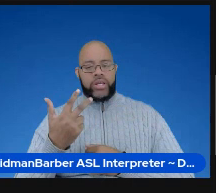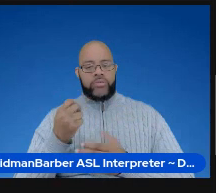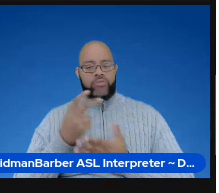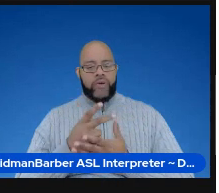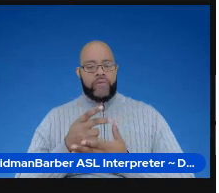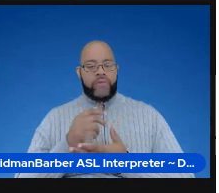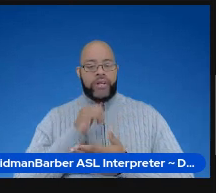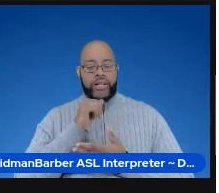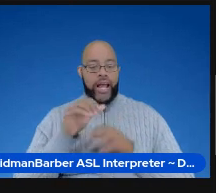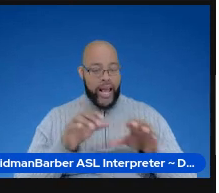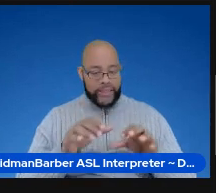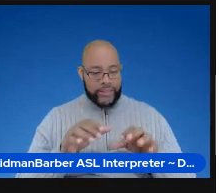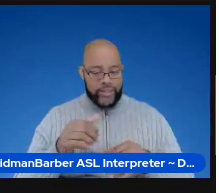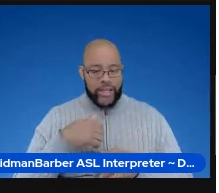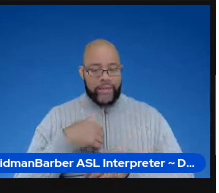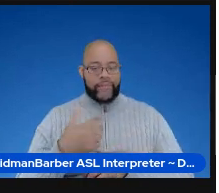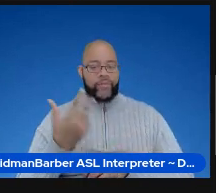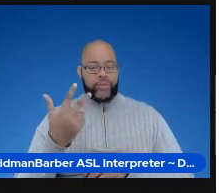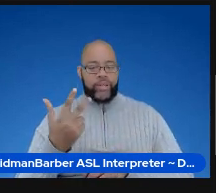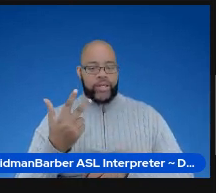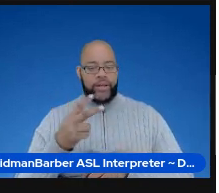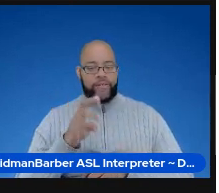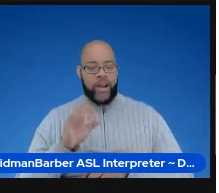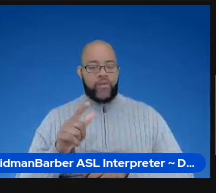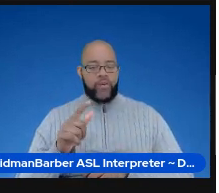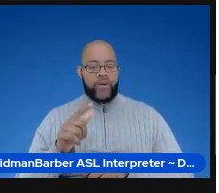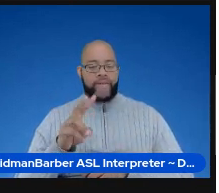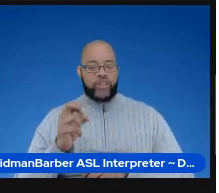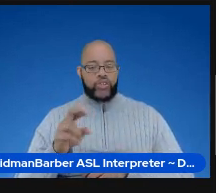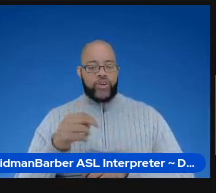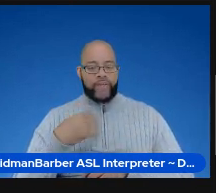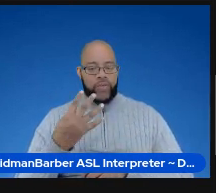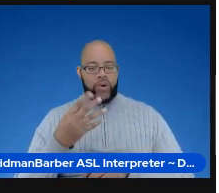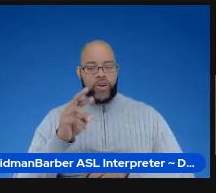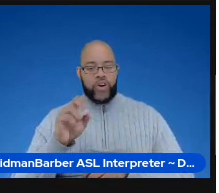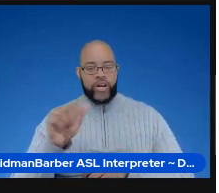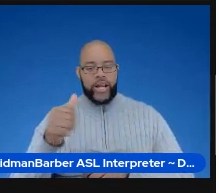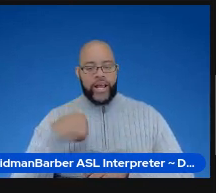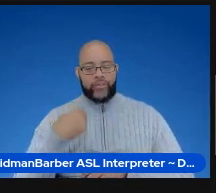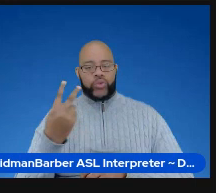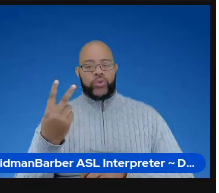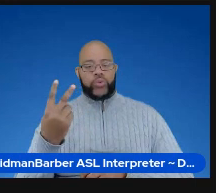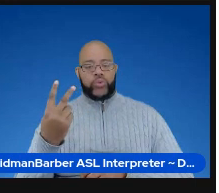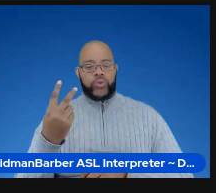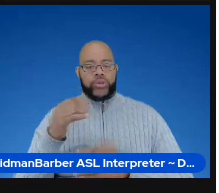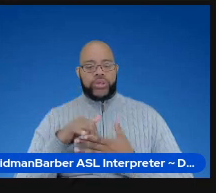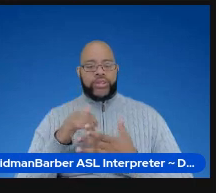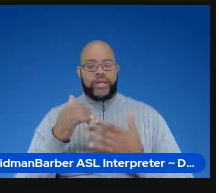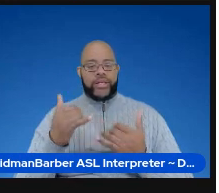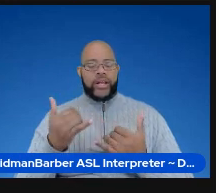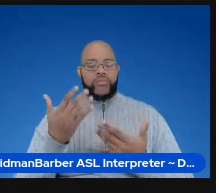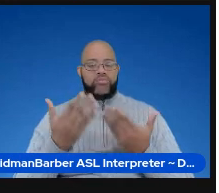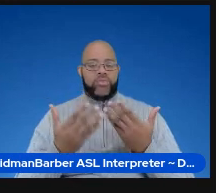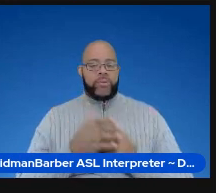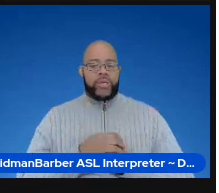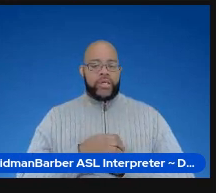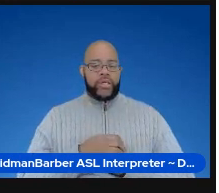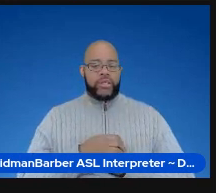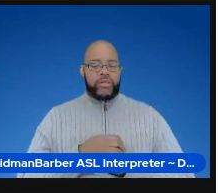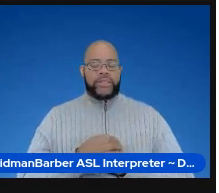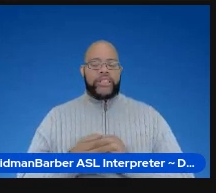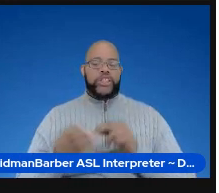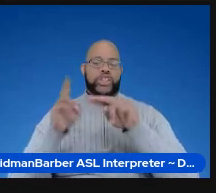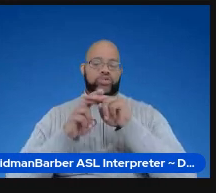having 3, the viral having 4, and RNA having 2, which now has probably